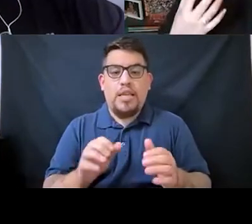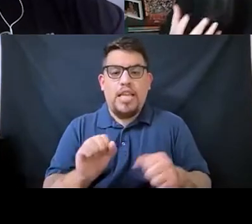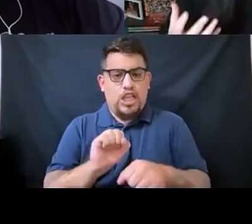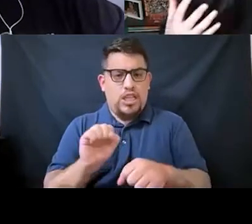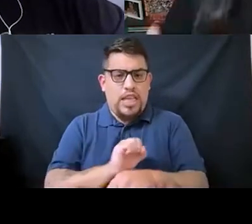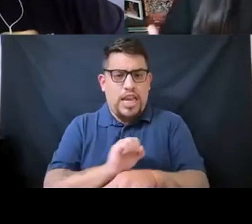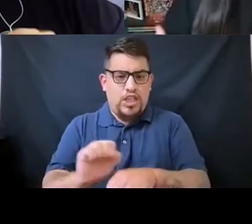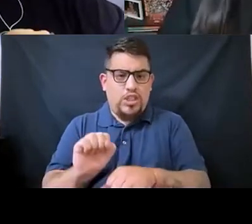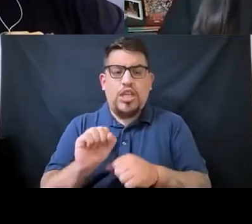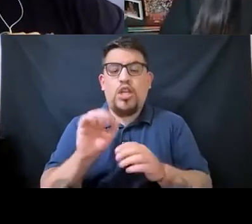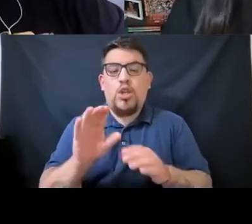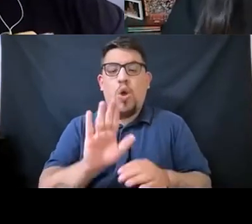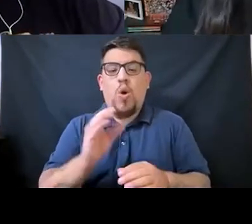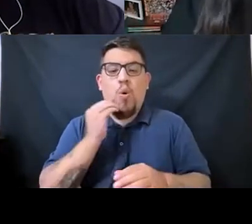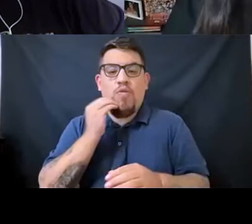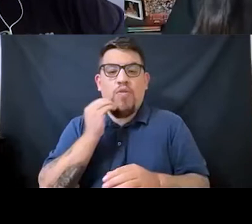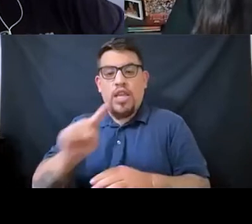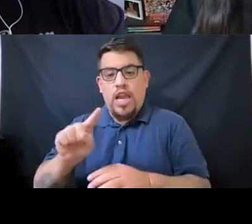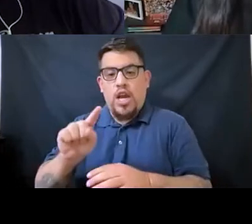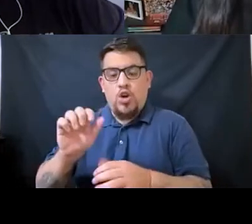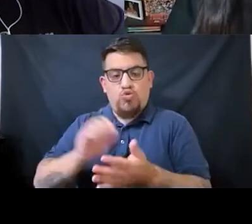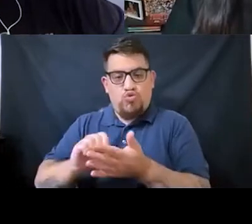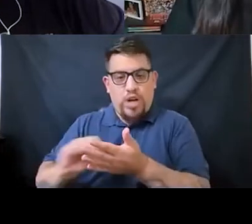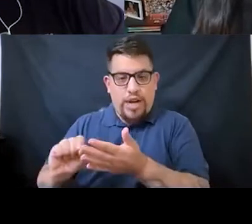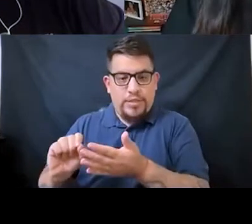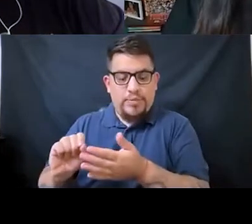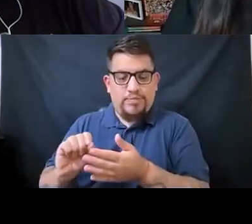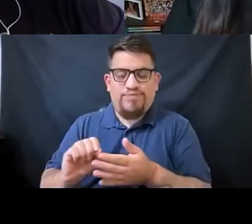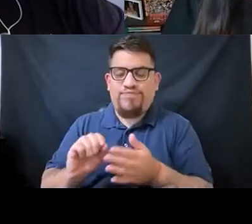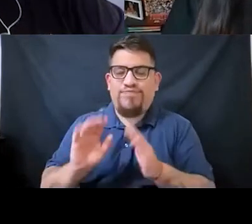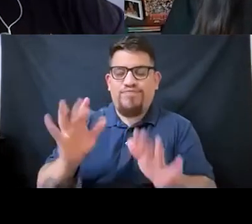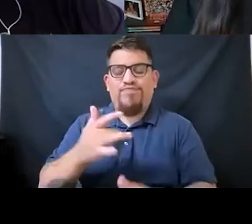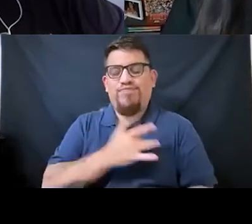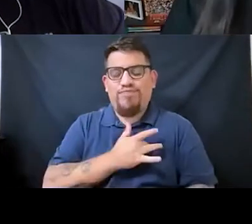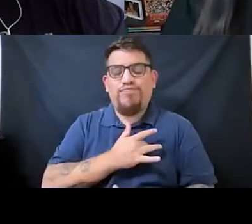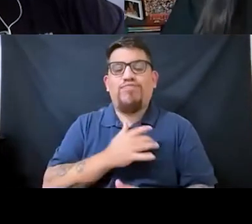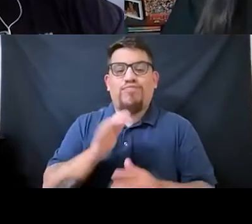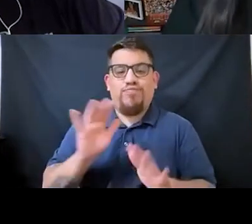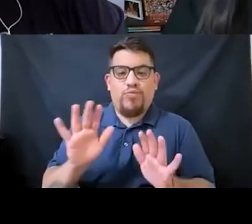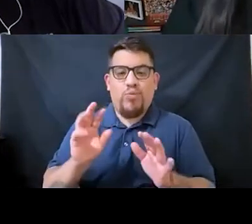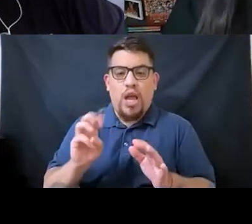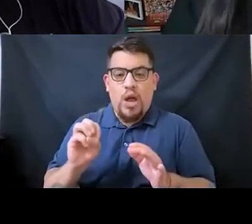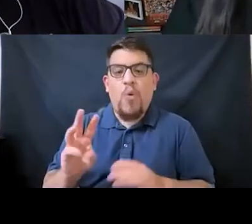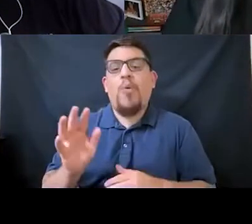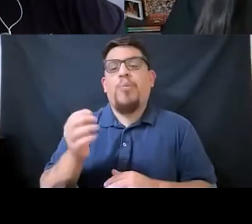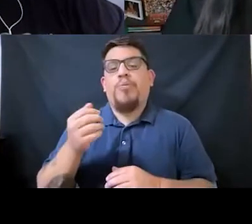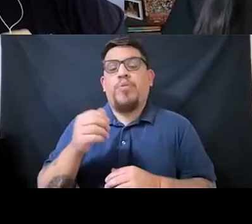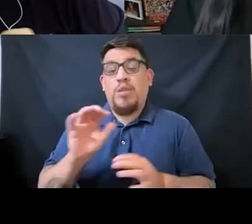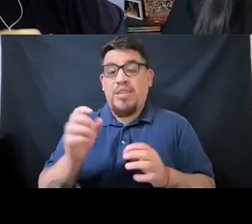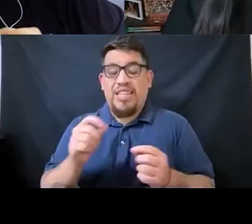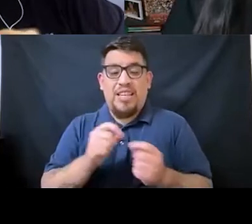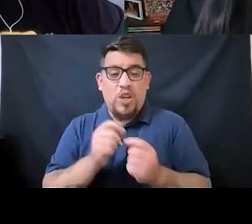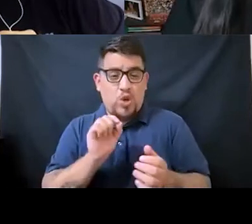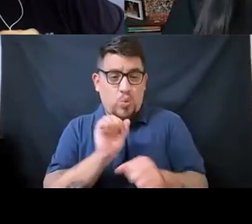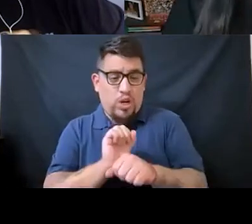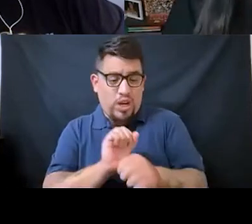know, a home for their writing is just so incredibly heartwarming. Especially when, like, you know, you're working on a book for